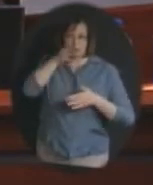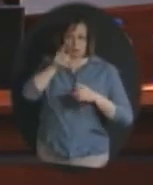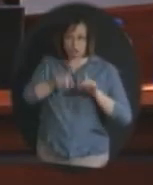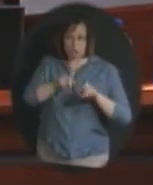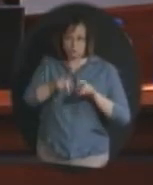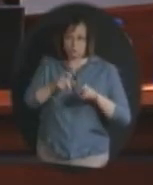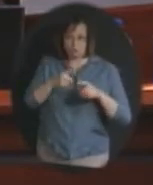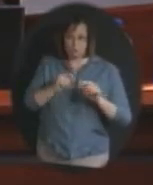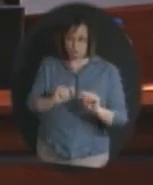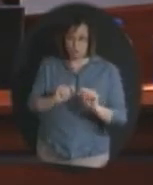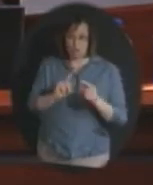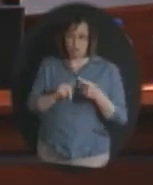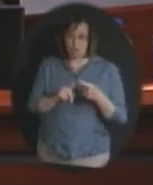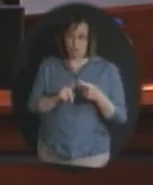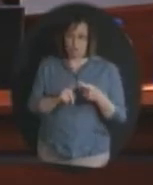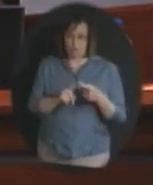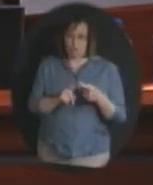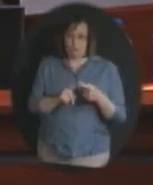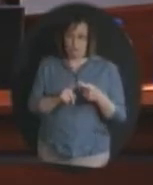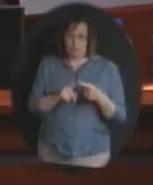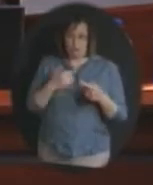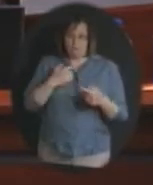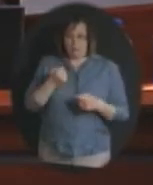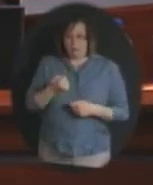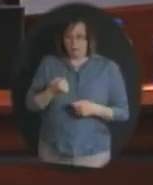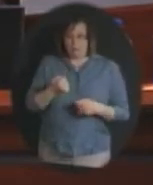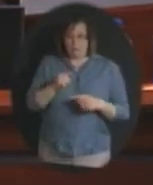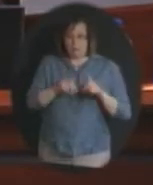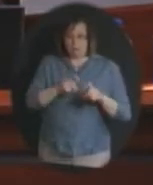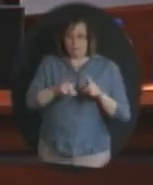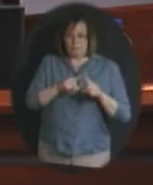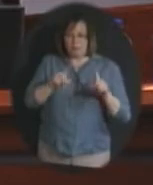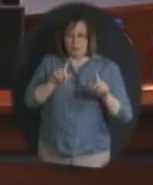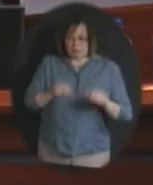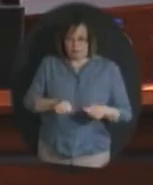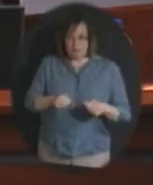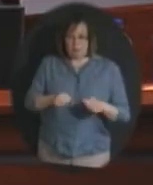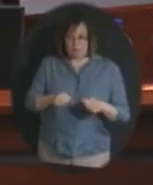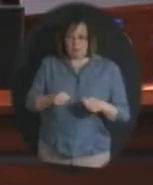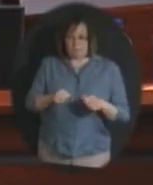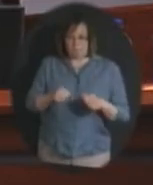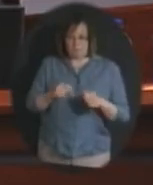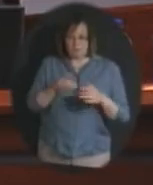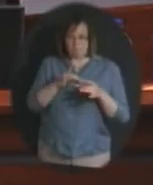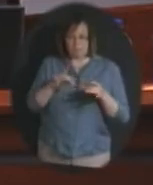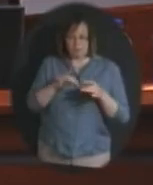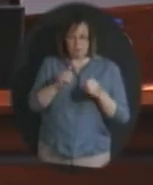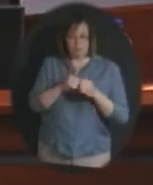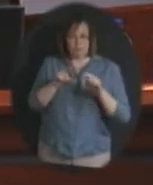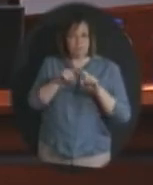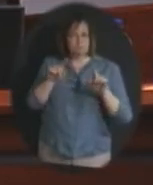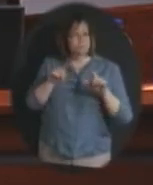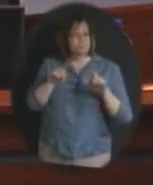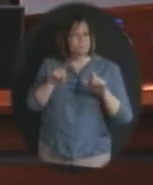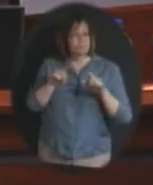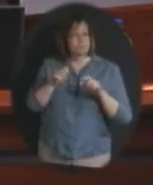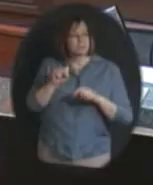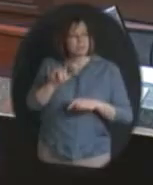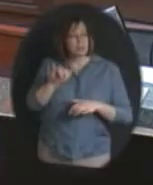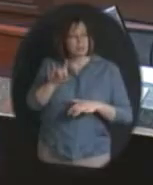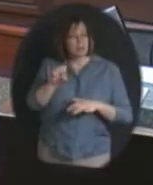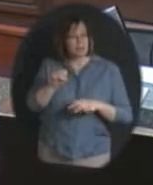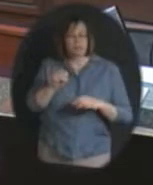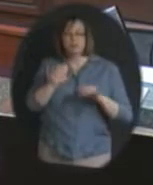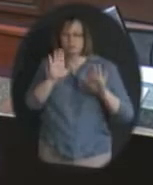we just tried to give you little bits of surveys, but we certainly could bring this back with some slides. Yeah, there's some really good, some